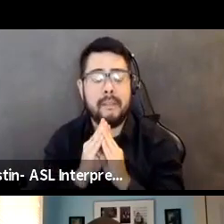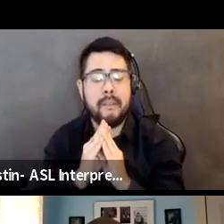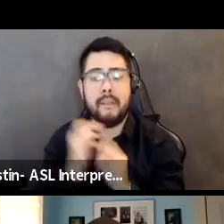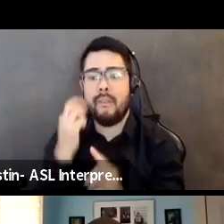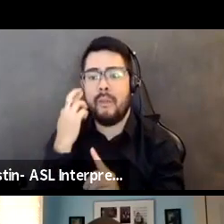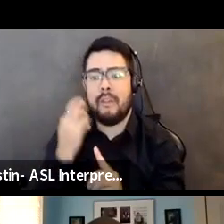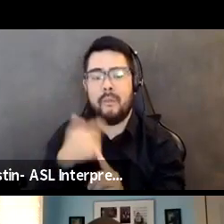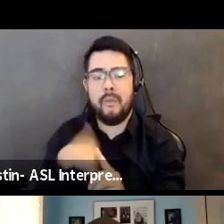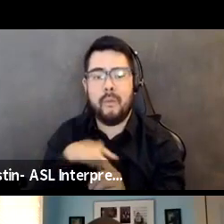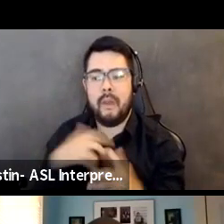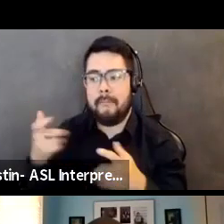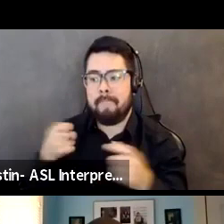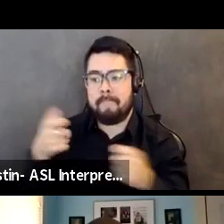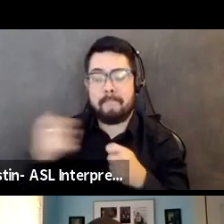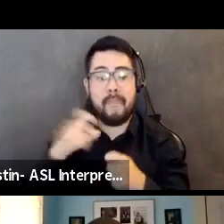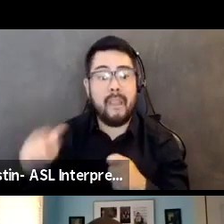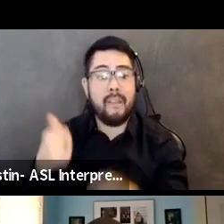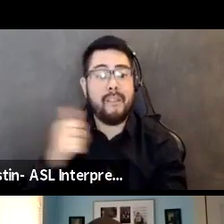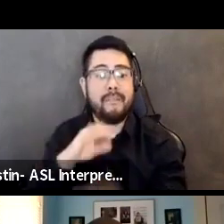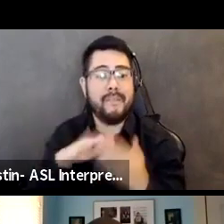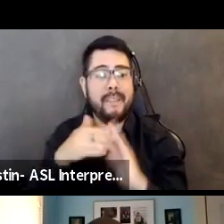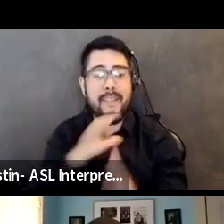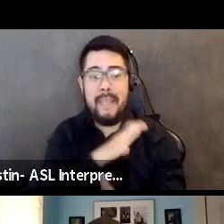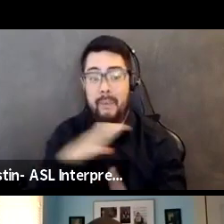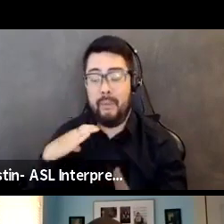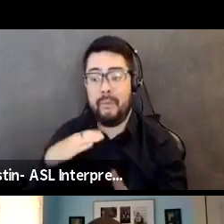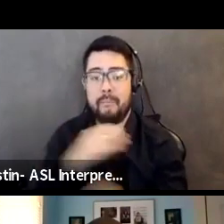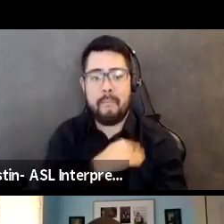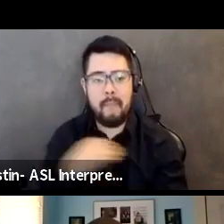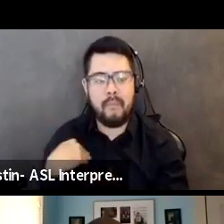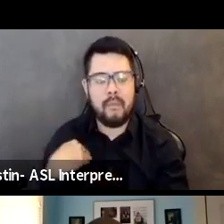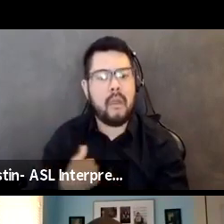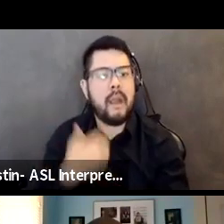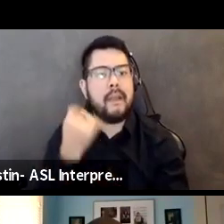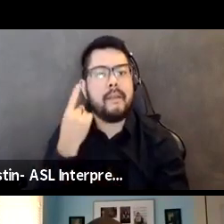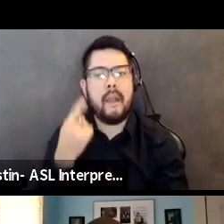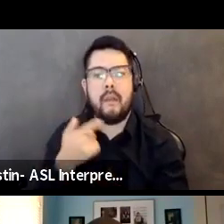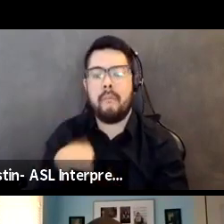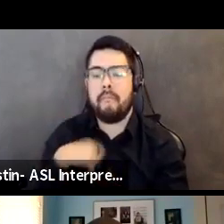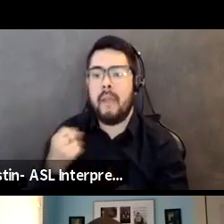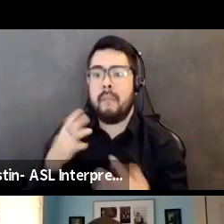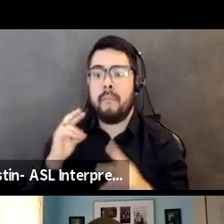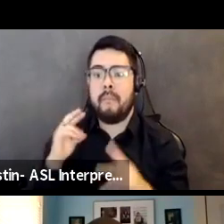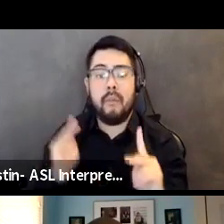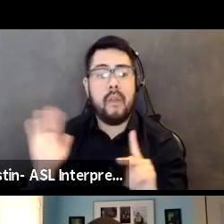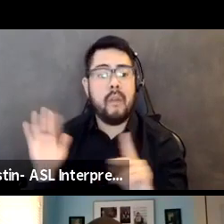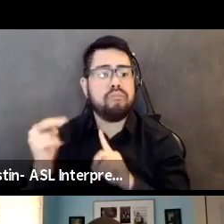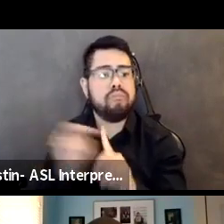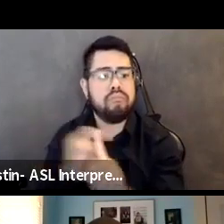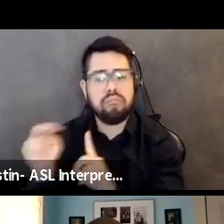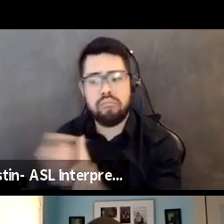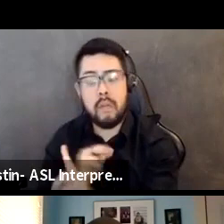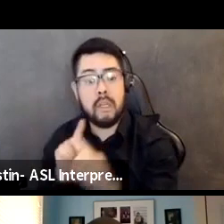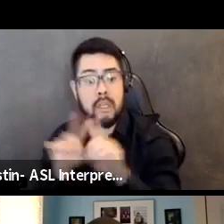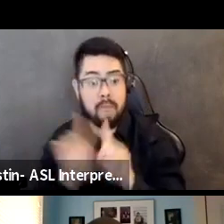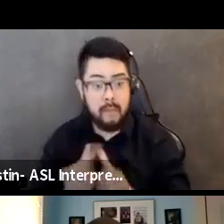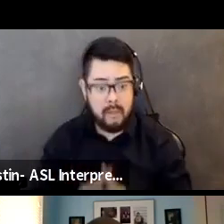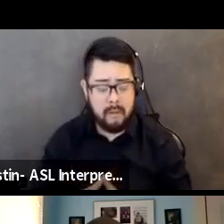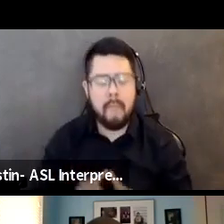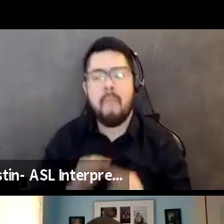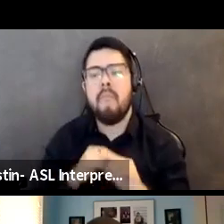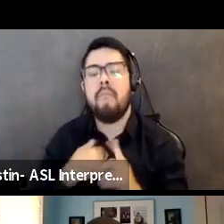the other city council members about this issue and i know that there are varying arguments and varying issues about this but i do